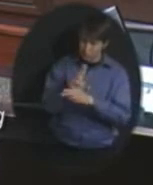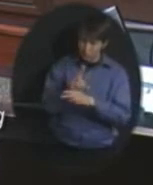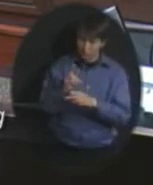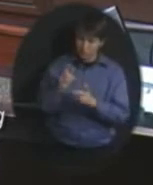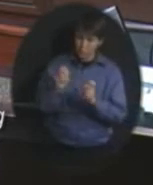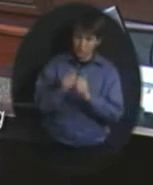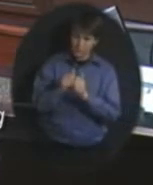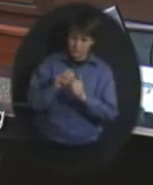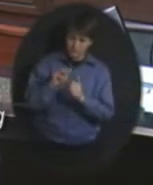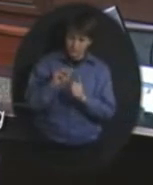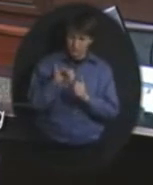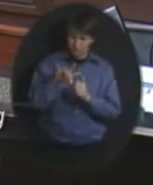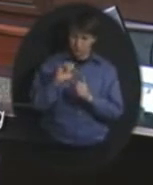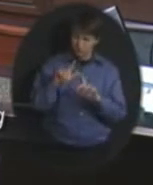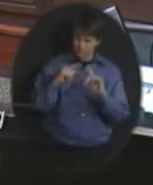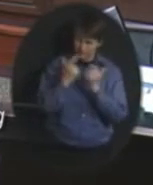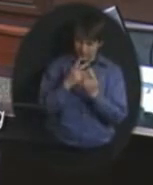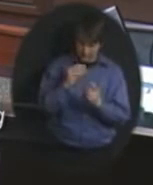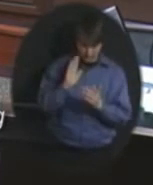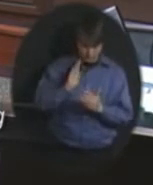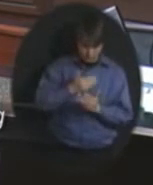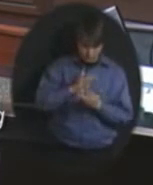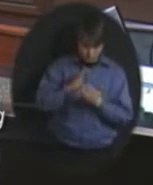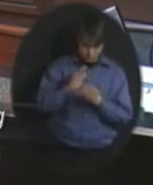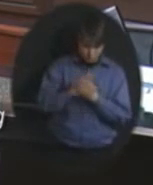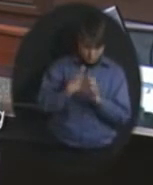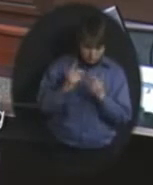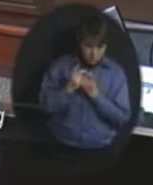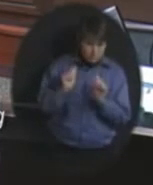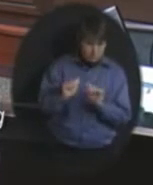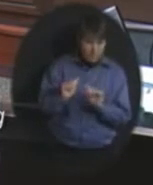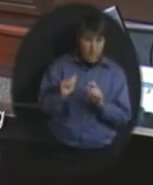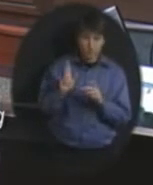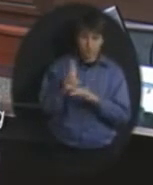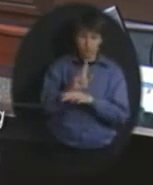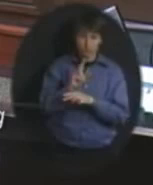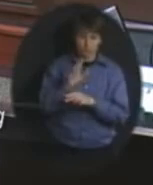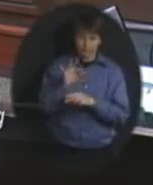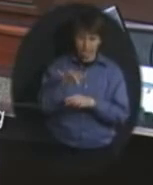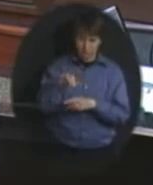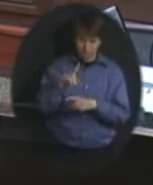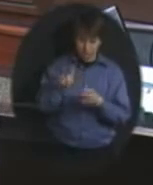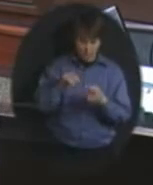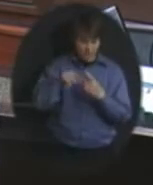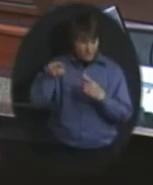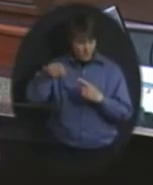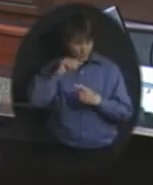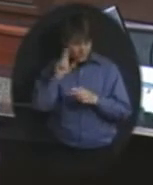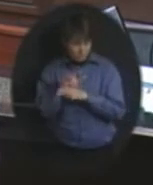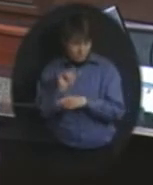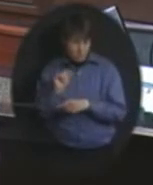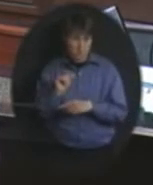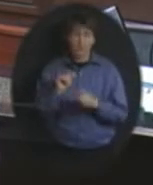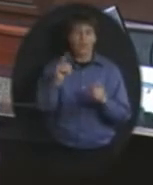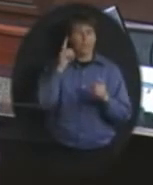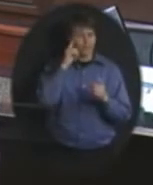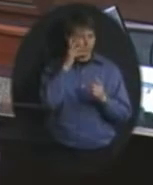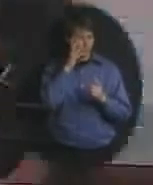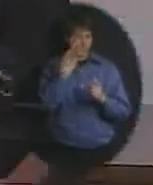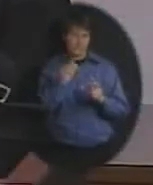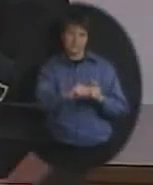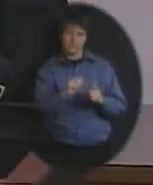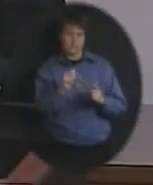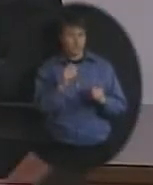between the Miracle League and the school district and being able to utilize the field when they're not utilizing the field? We think there'll be lots. That?